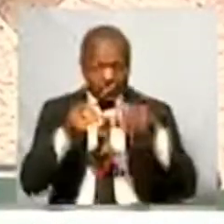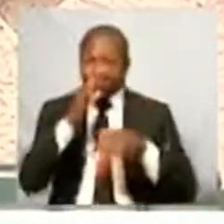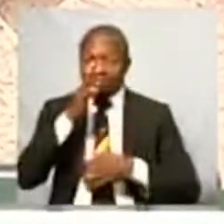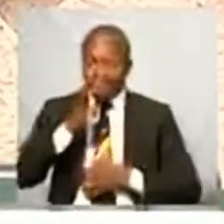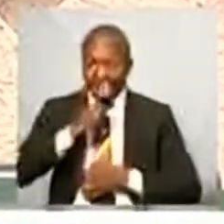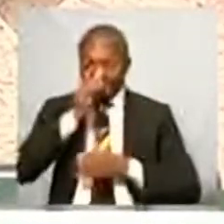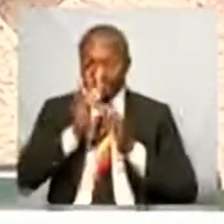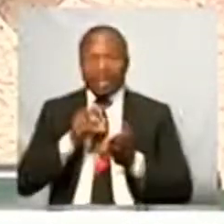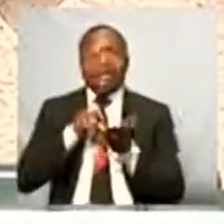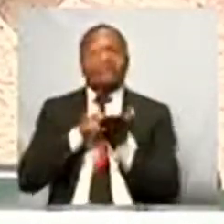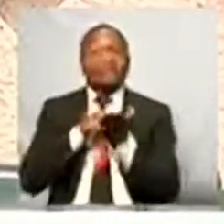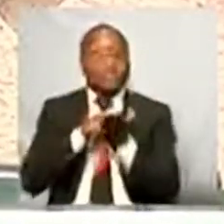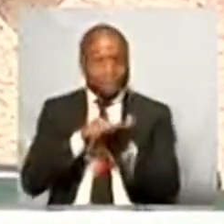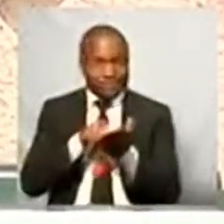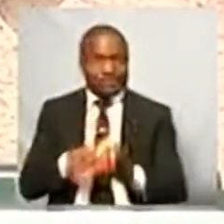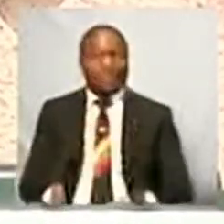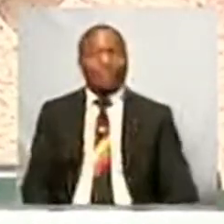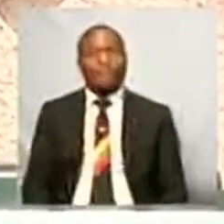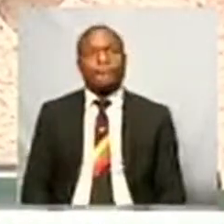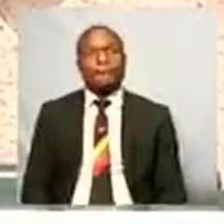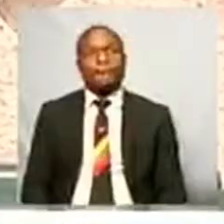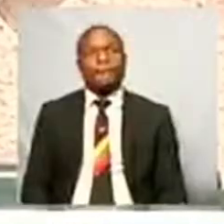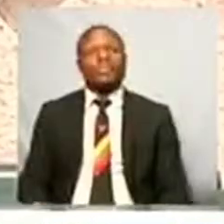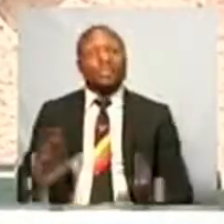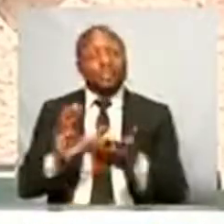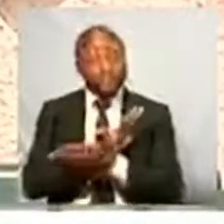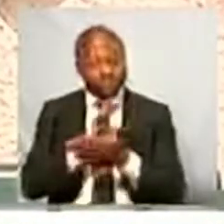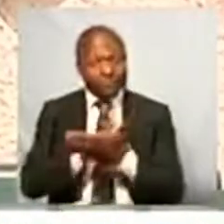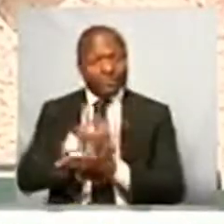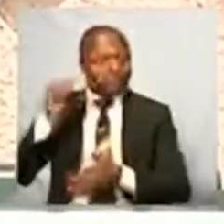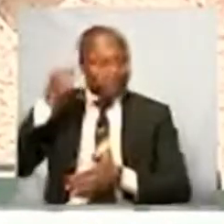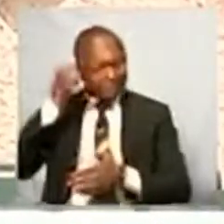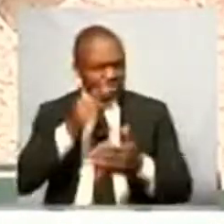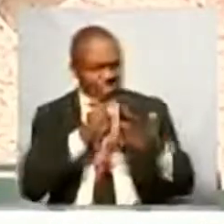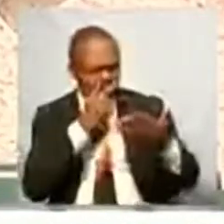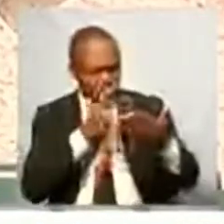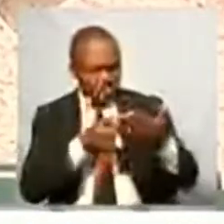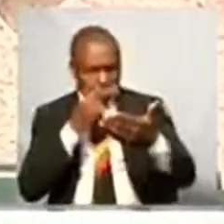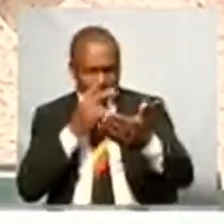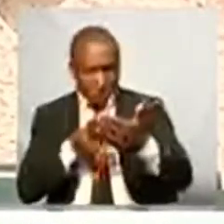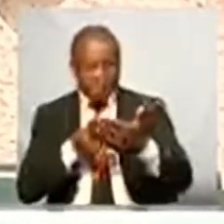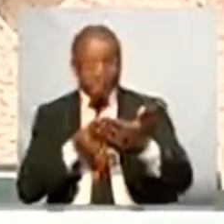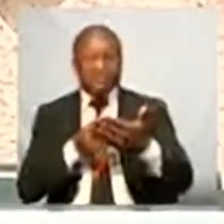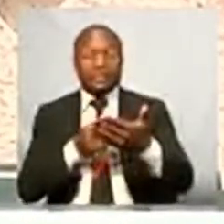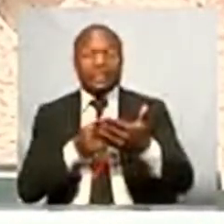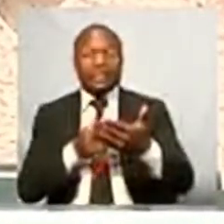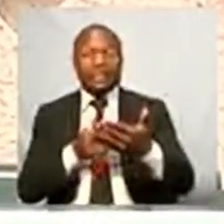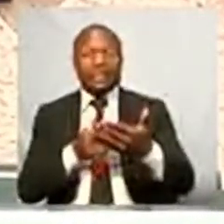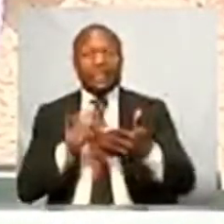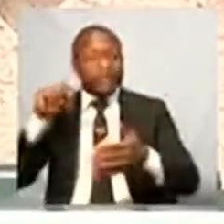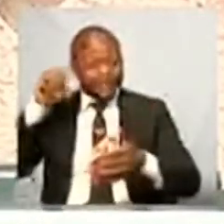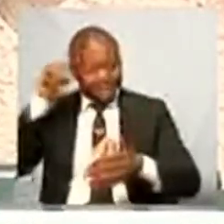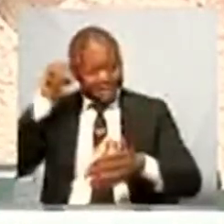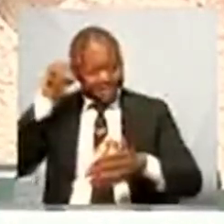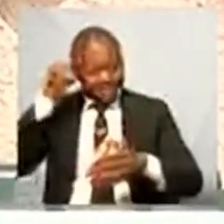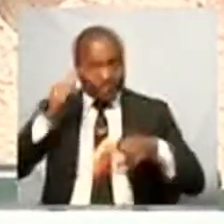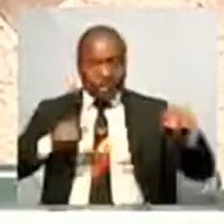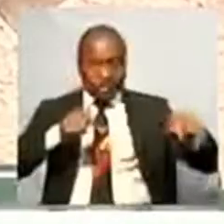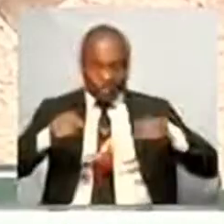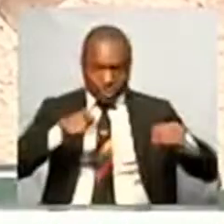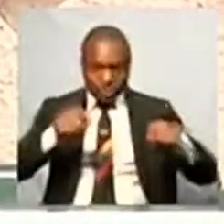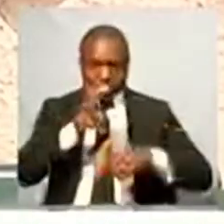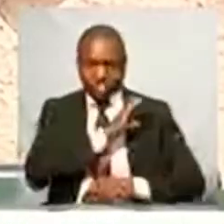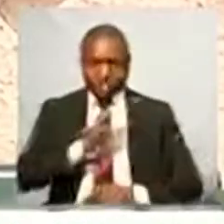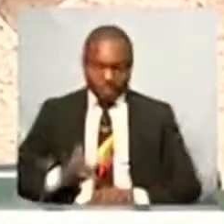Speaker, recommends that the quicker the government will look at the state-owned entities